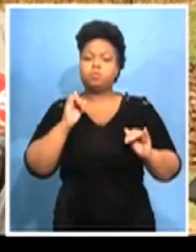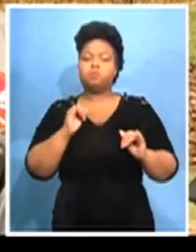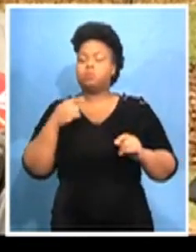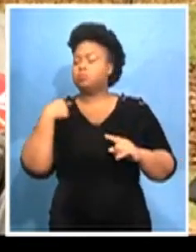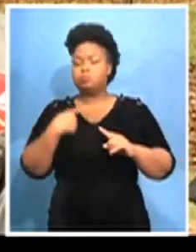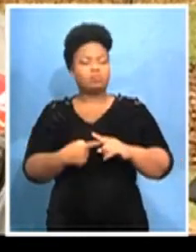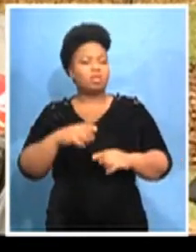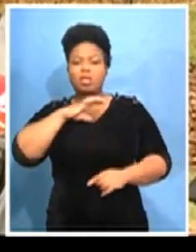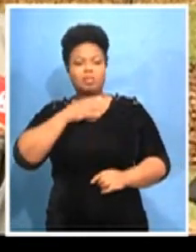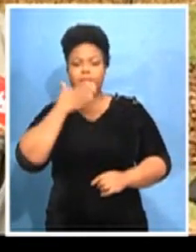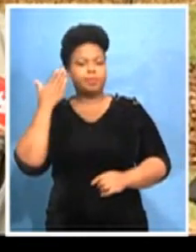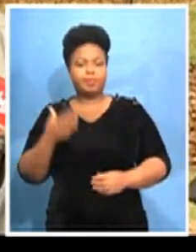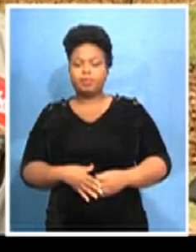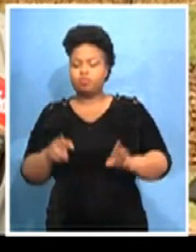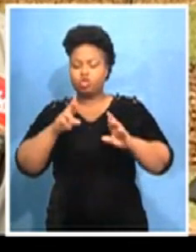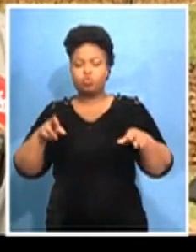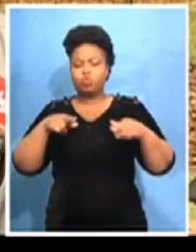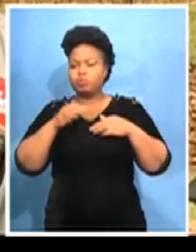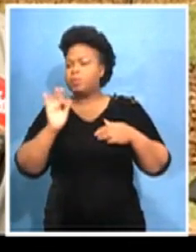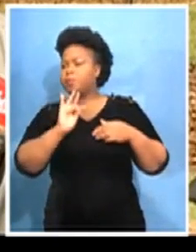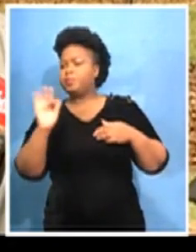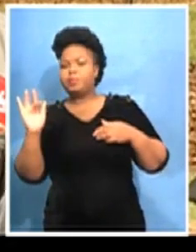empty. We've lost some of our